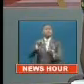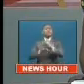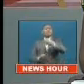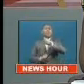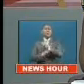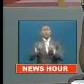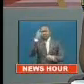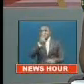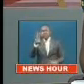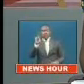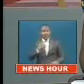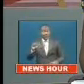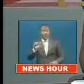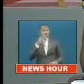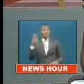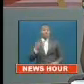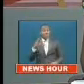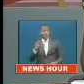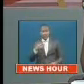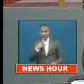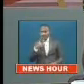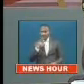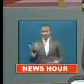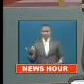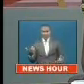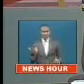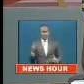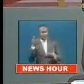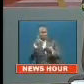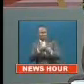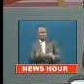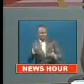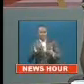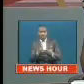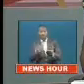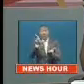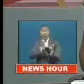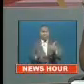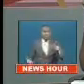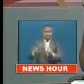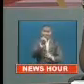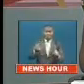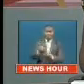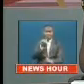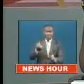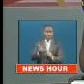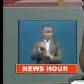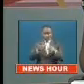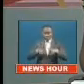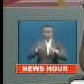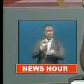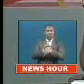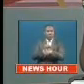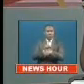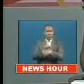The Media Foundation for West Africa on Wednesday spoke out against increased attacks on Ghanaian journalists in the line of